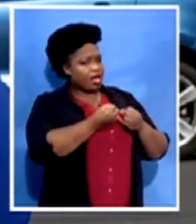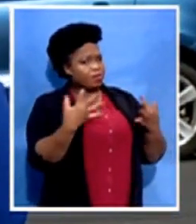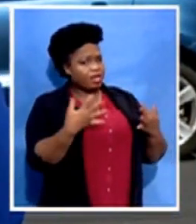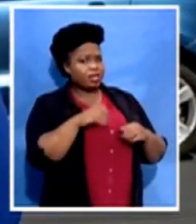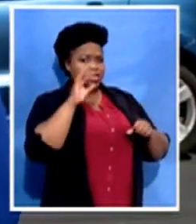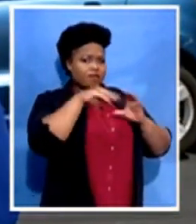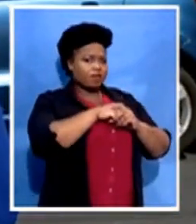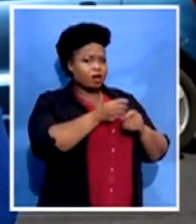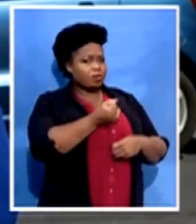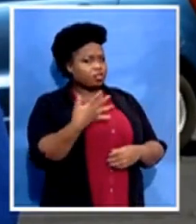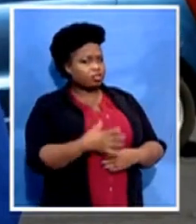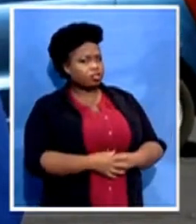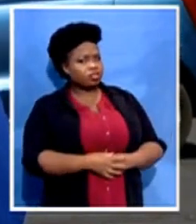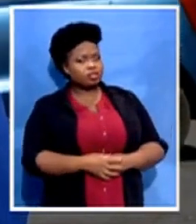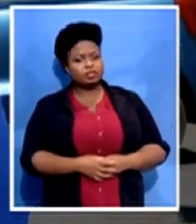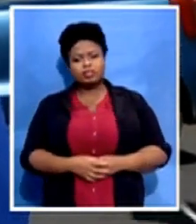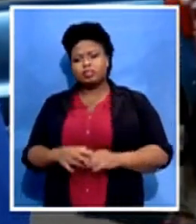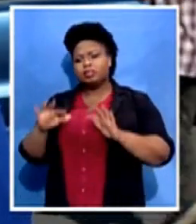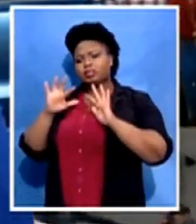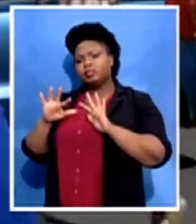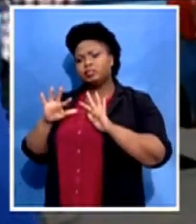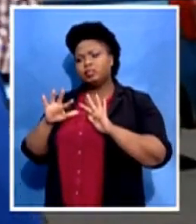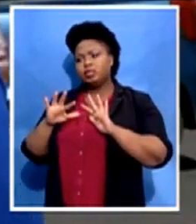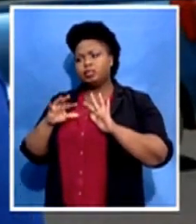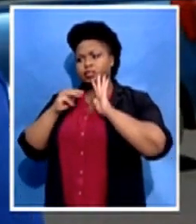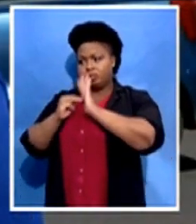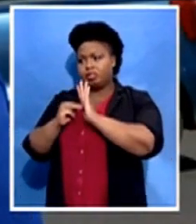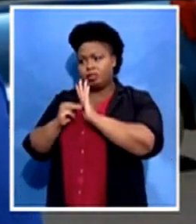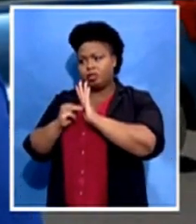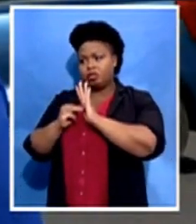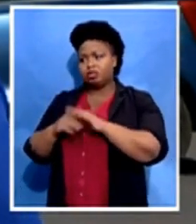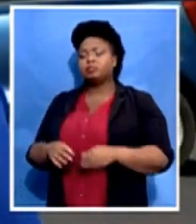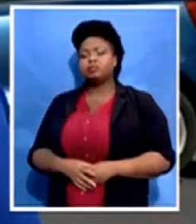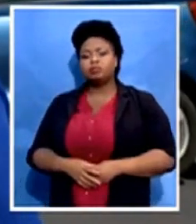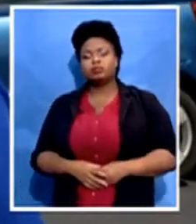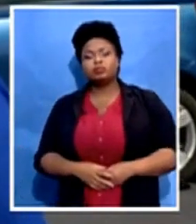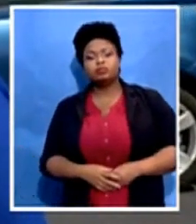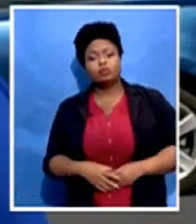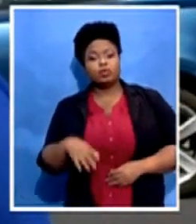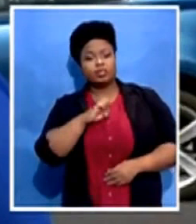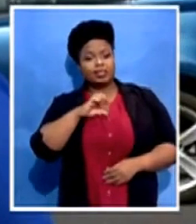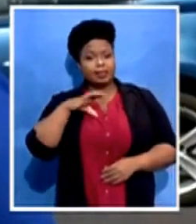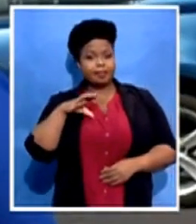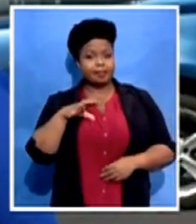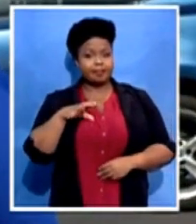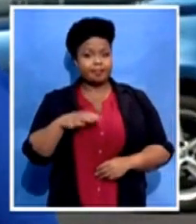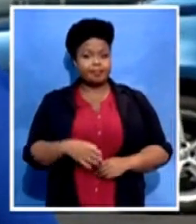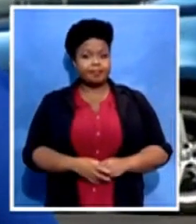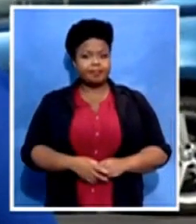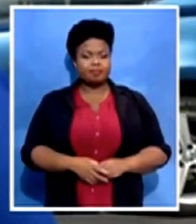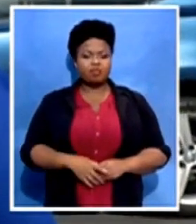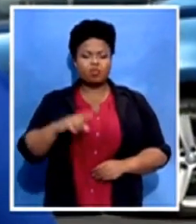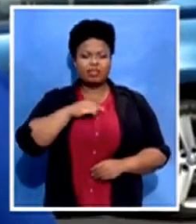rands. In the Eastern Cape, it's alleged that there's the whole sum is 300 million. How are you getting